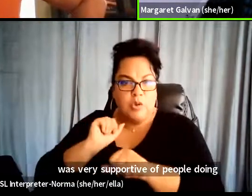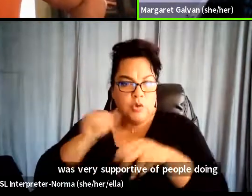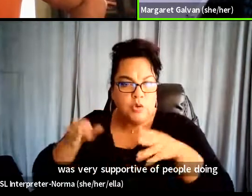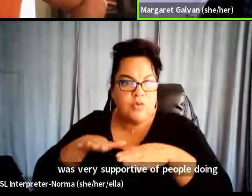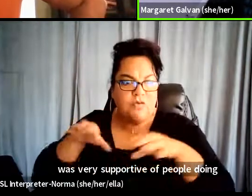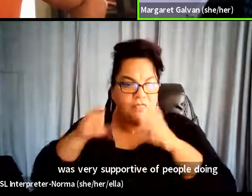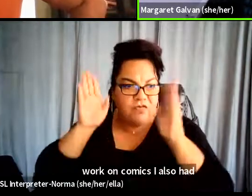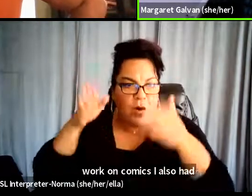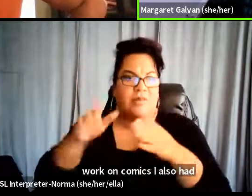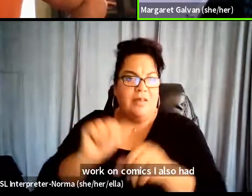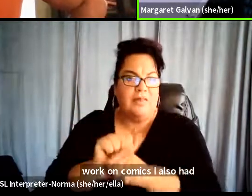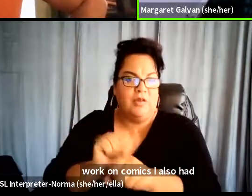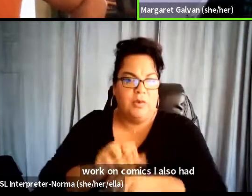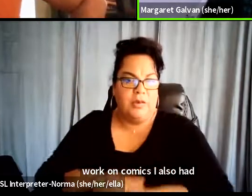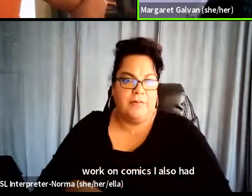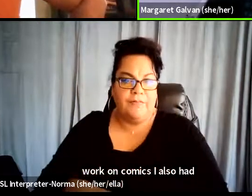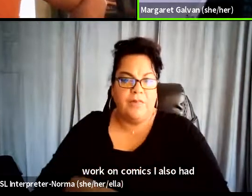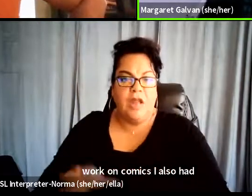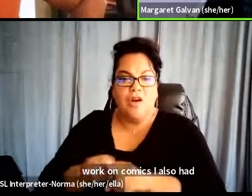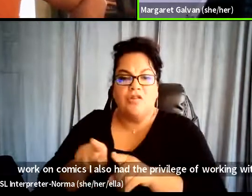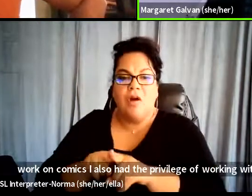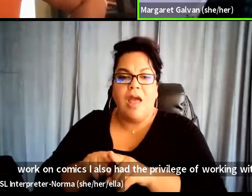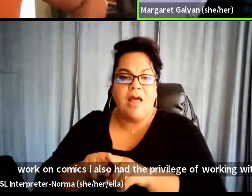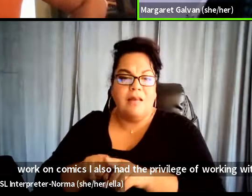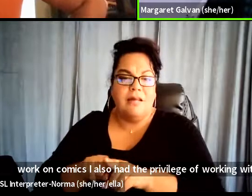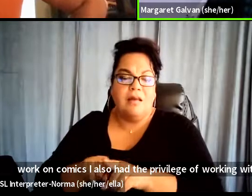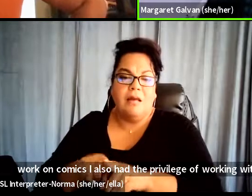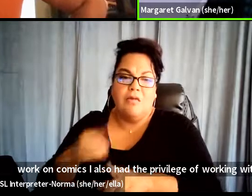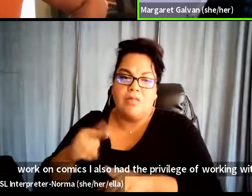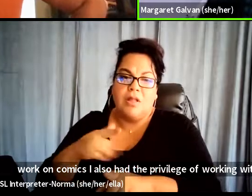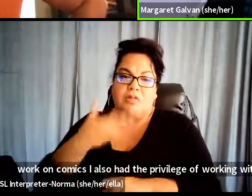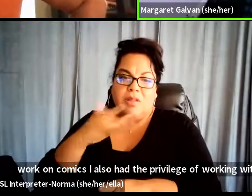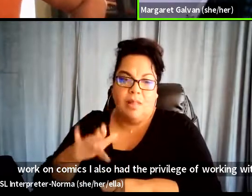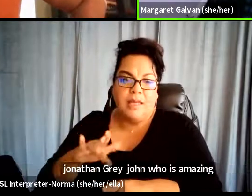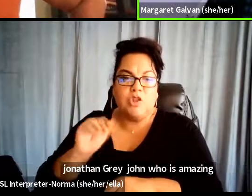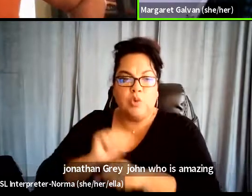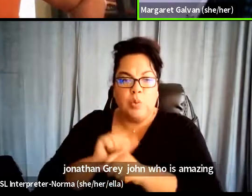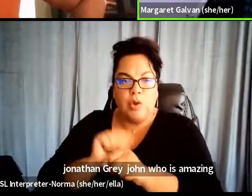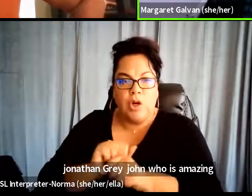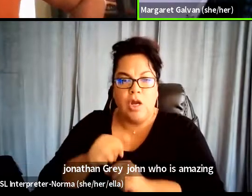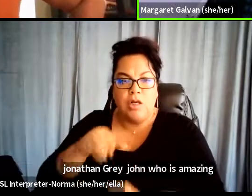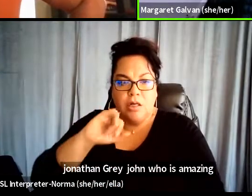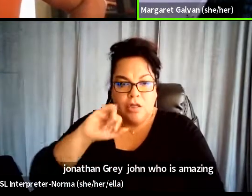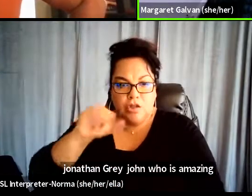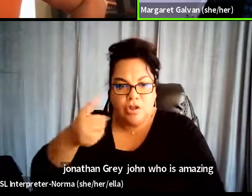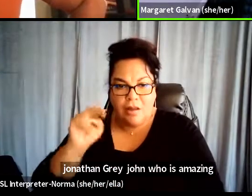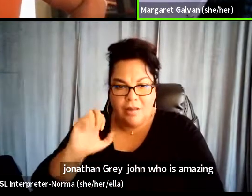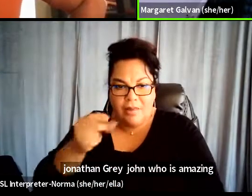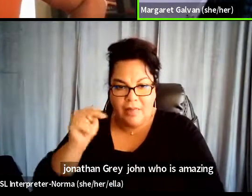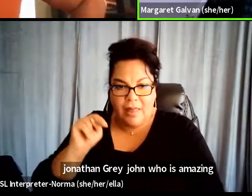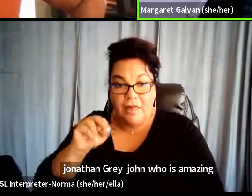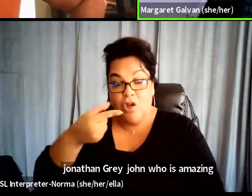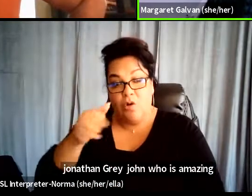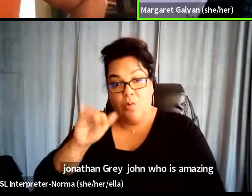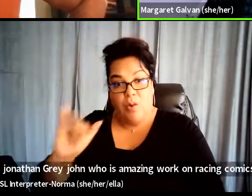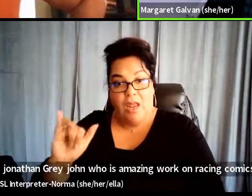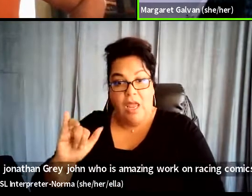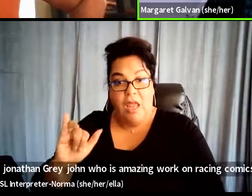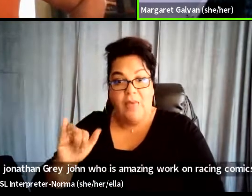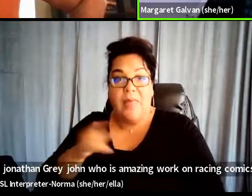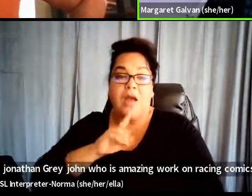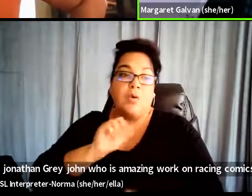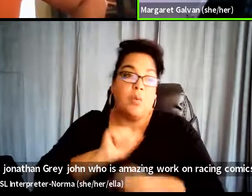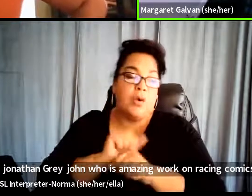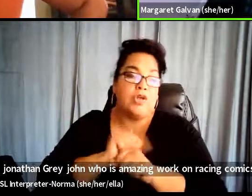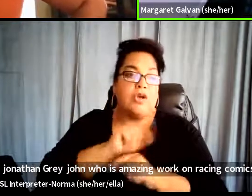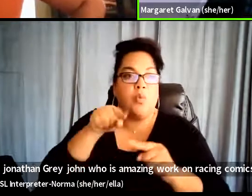had the privilege of working at, uh, Jonathan Gray, John W. Gray, who does amazing work on, uh, race and comics, um, and, and Hillary